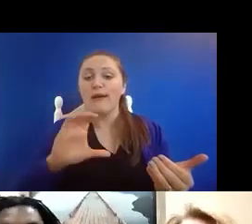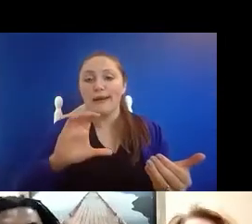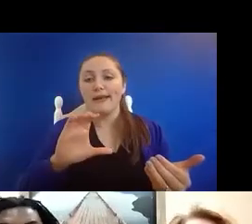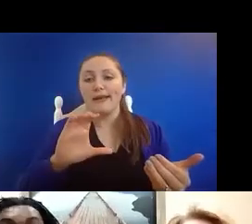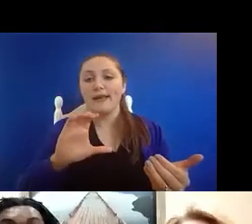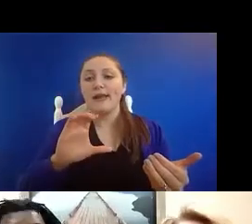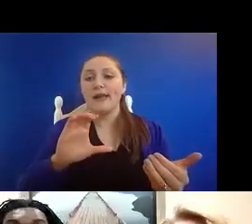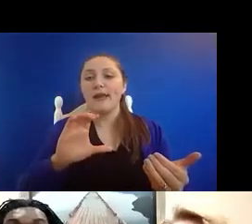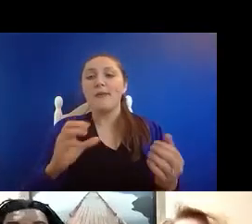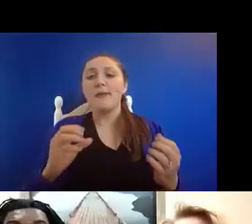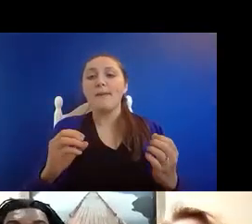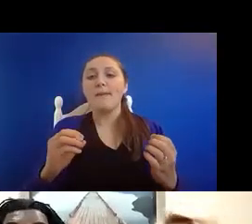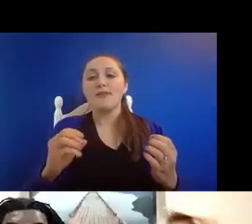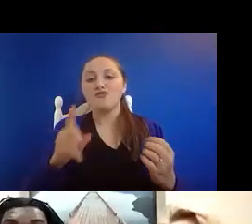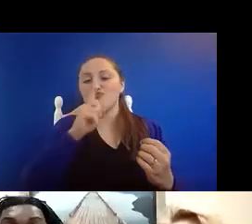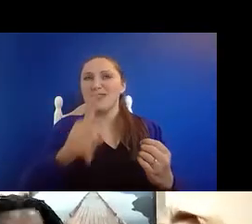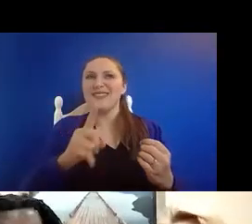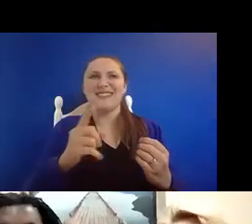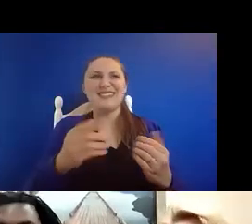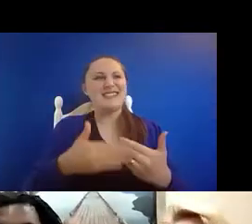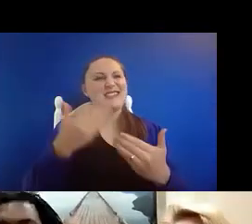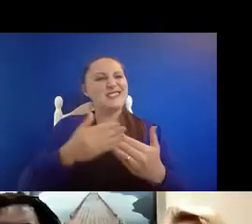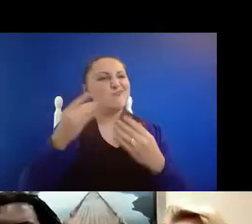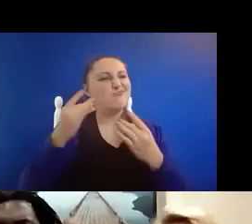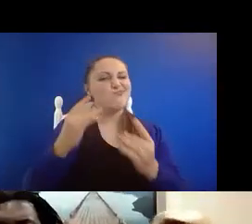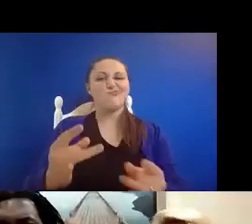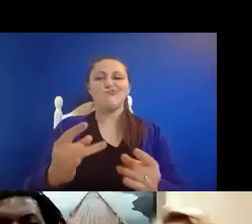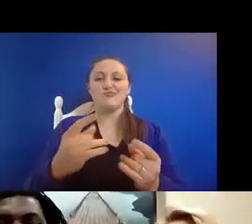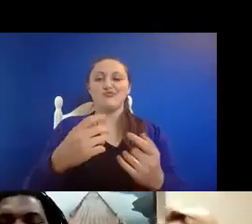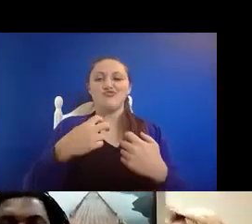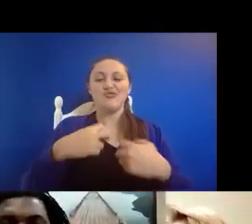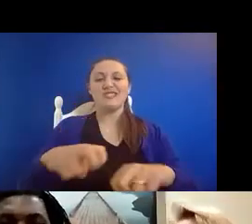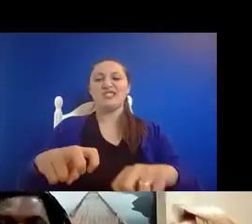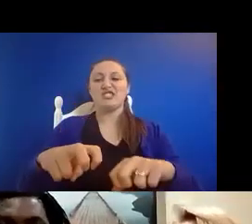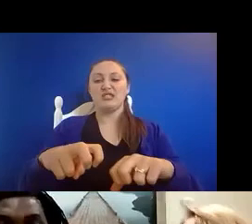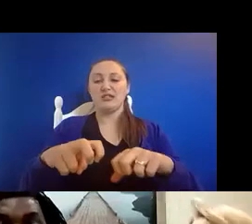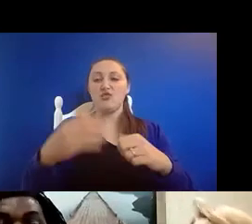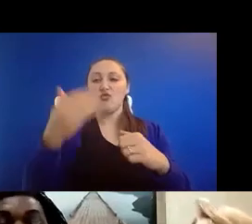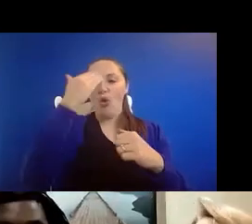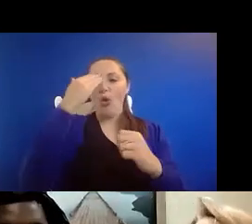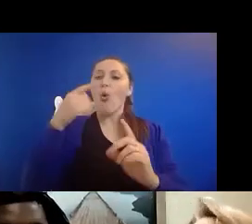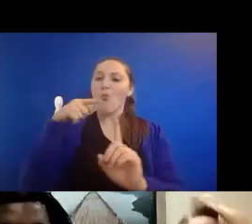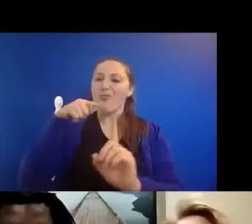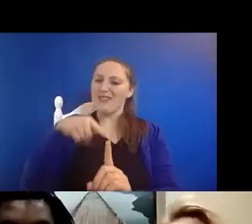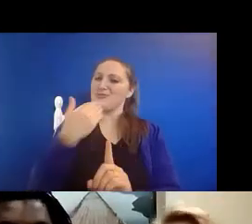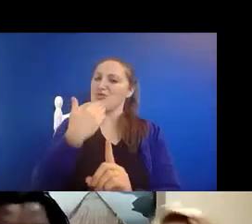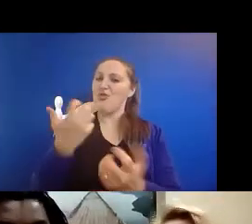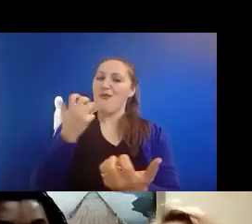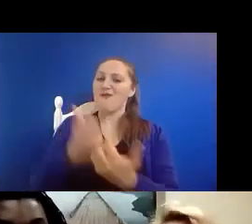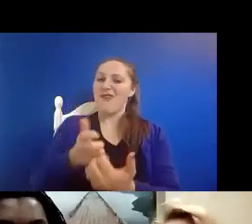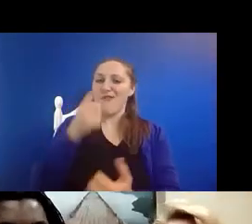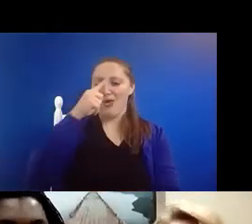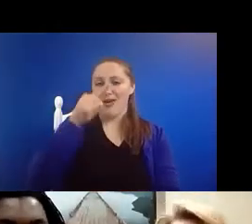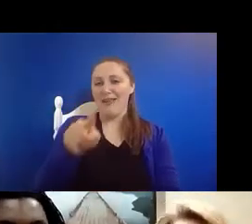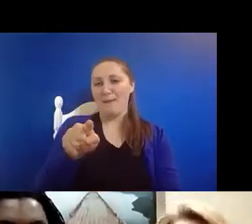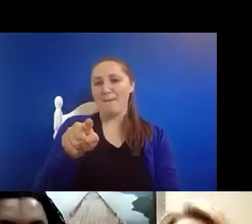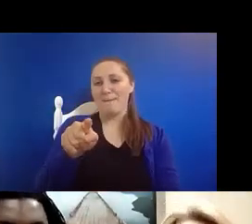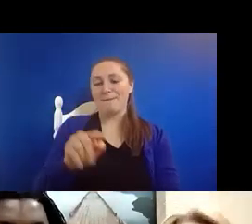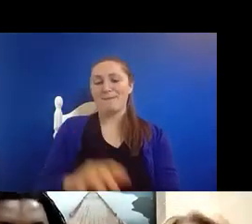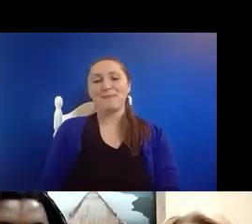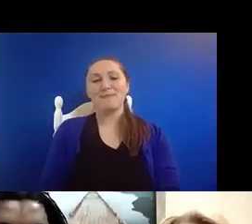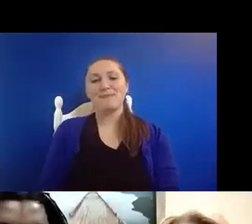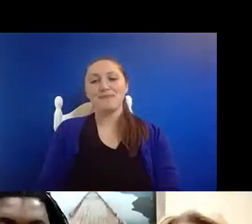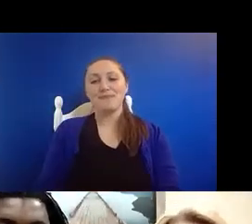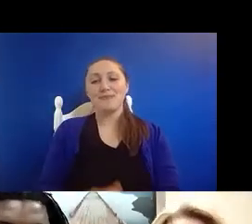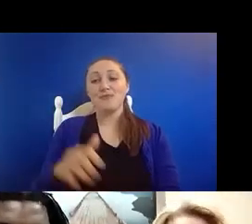a very easy flow to know that this was a good fit for him. Correct. And one of the things that the other